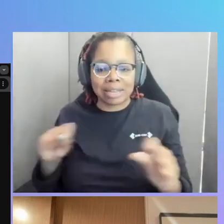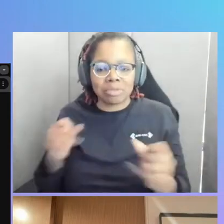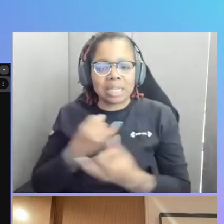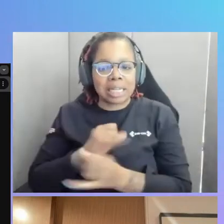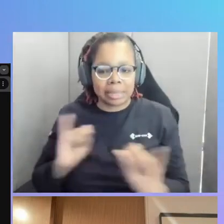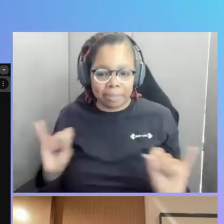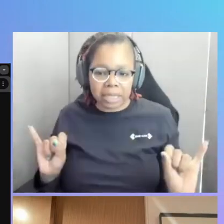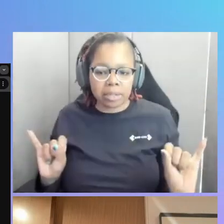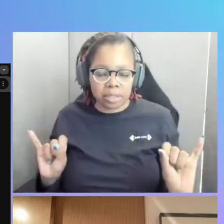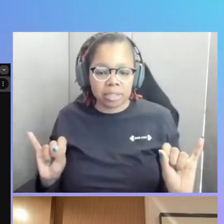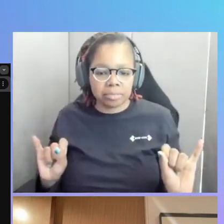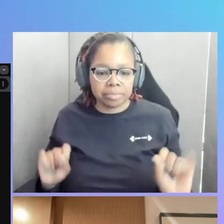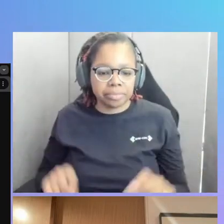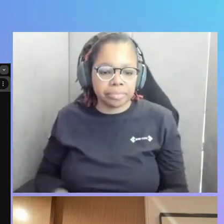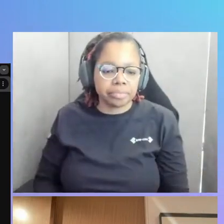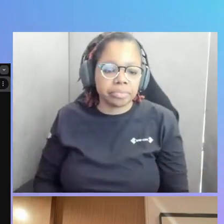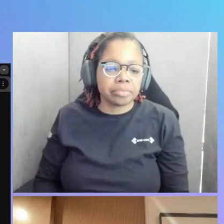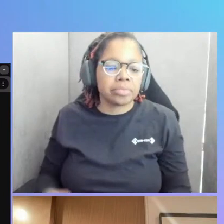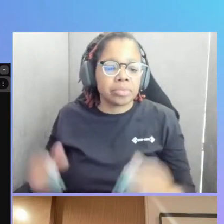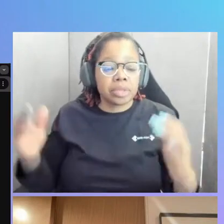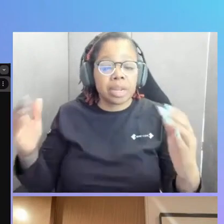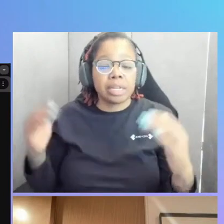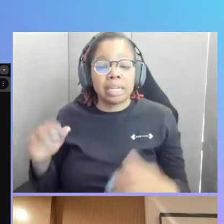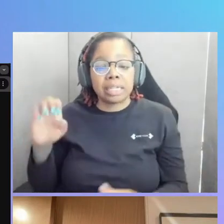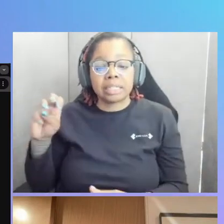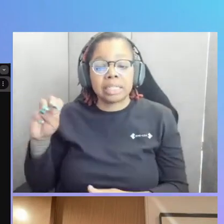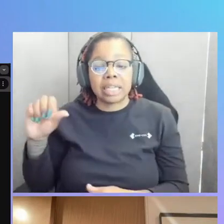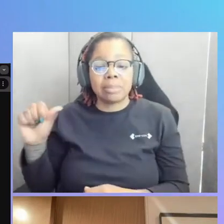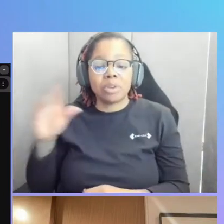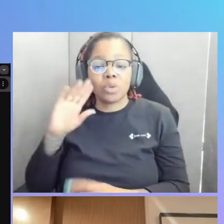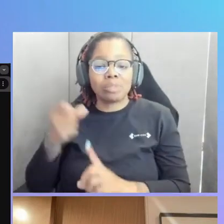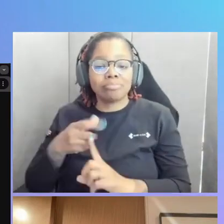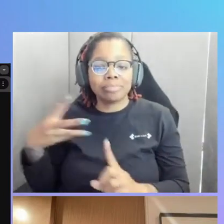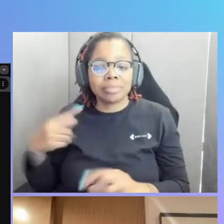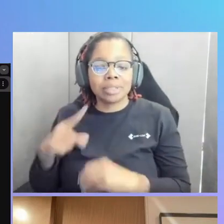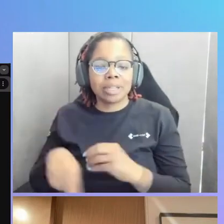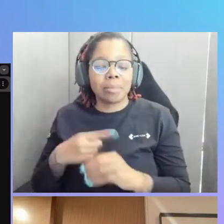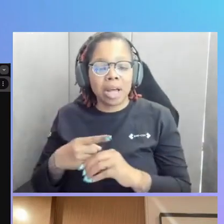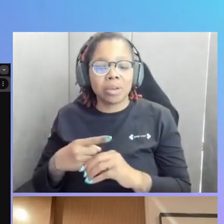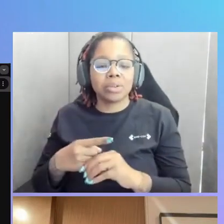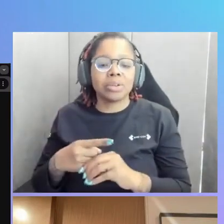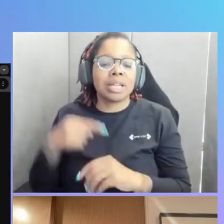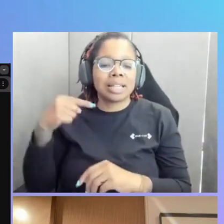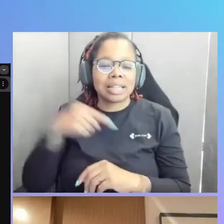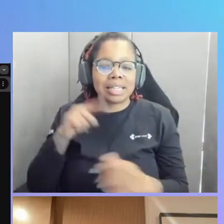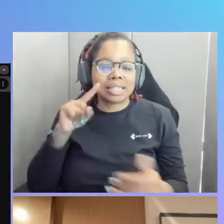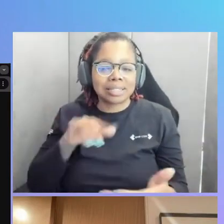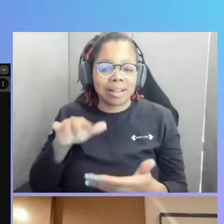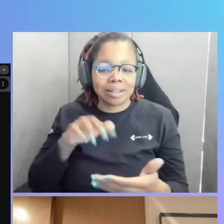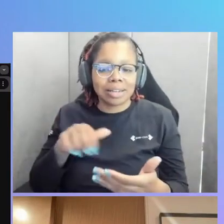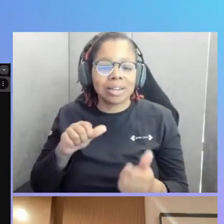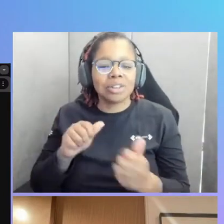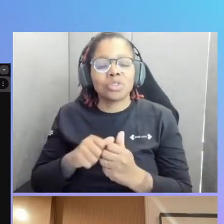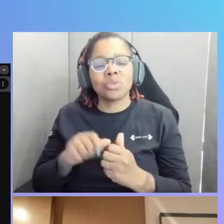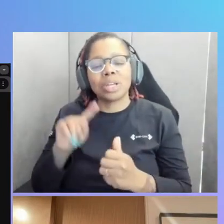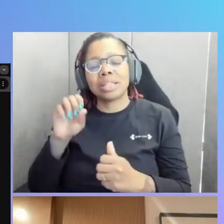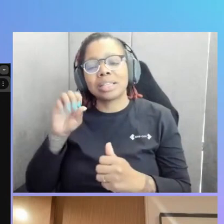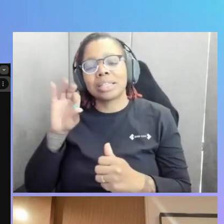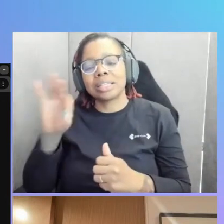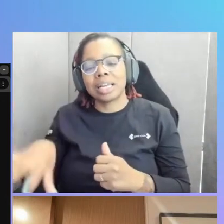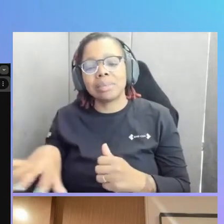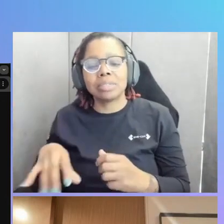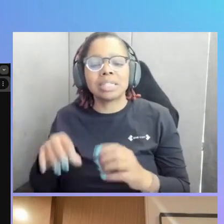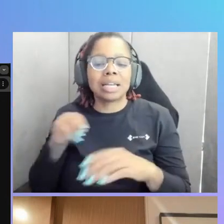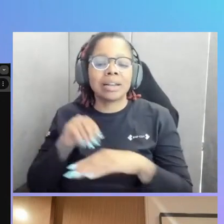independently. Next, Emma will go into detail on the ins and outs of this study with tips and words of advice